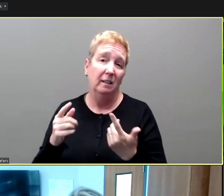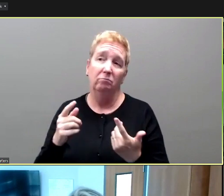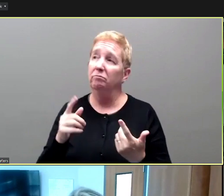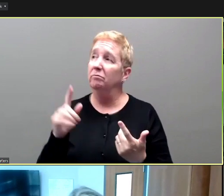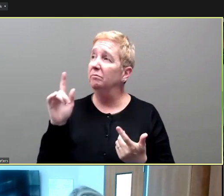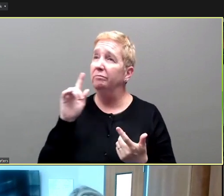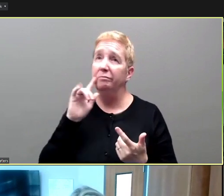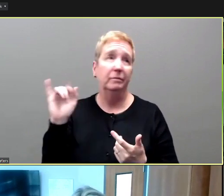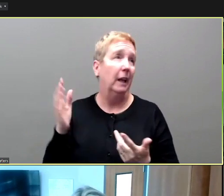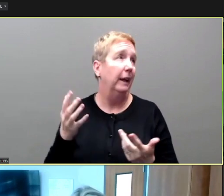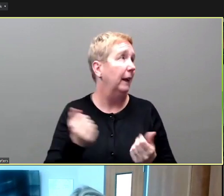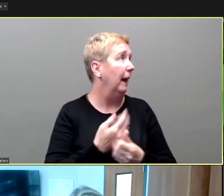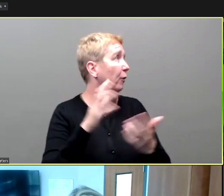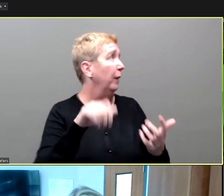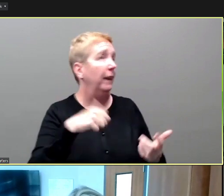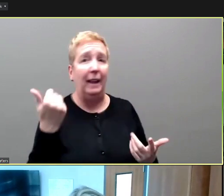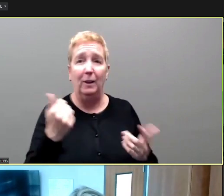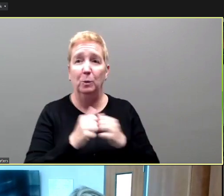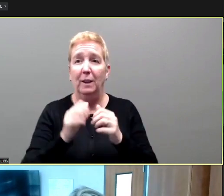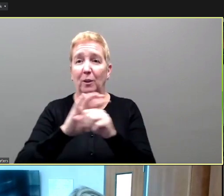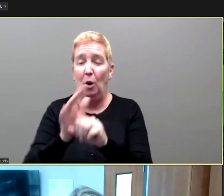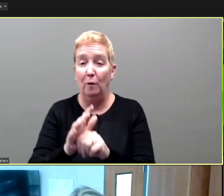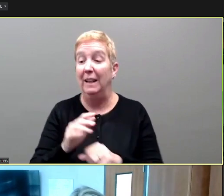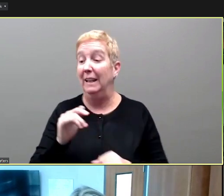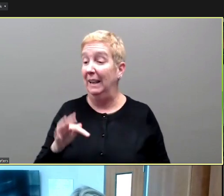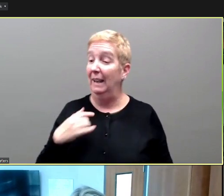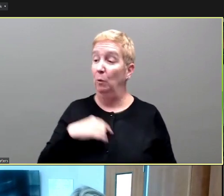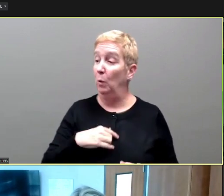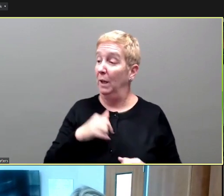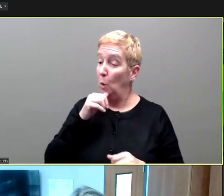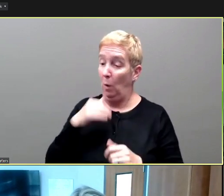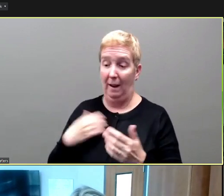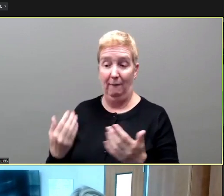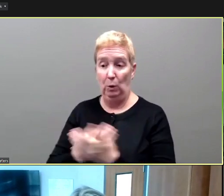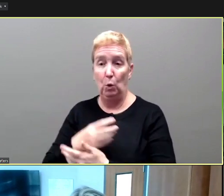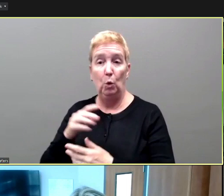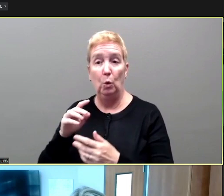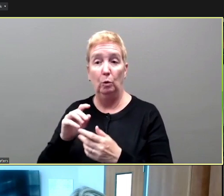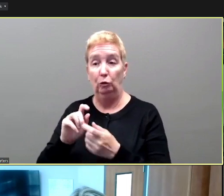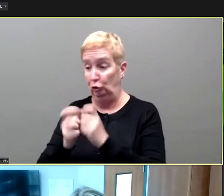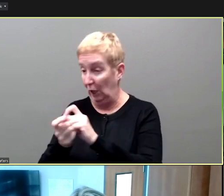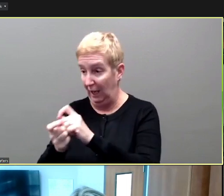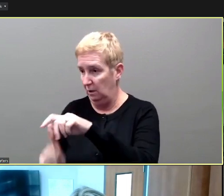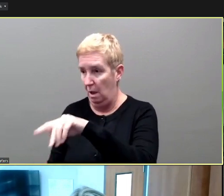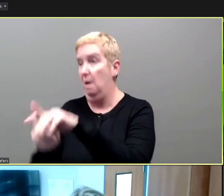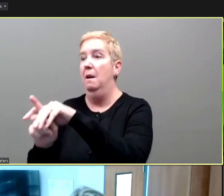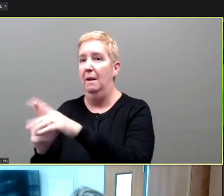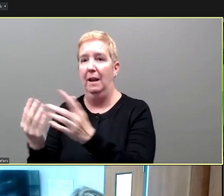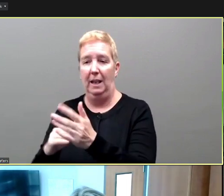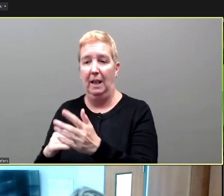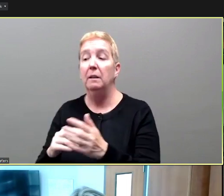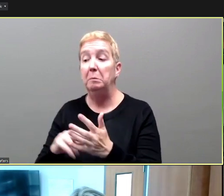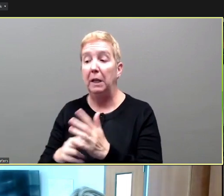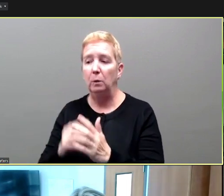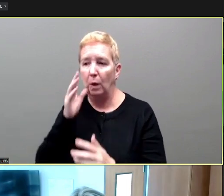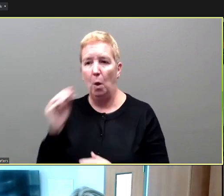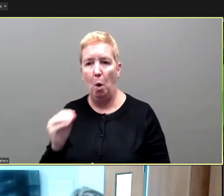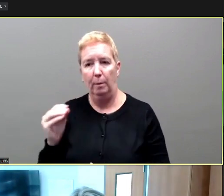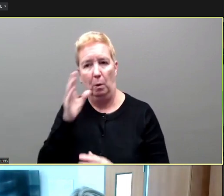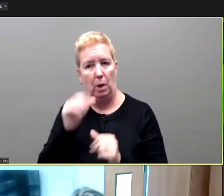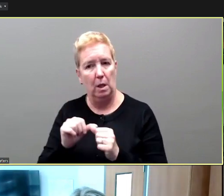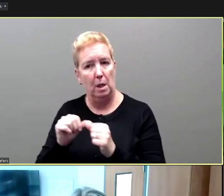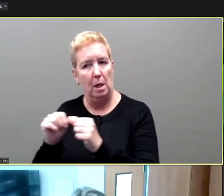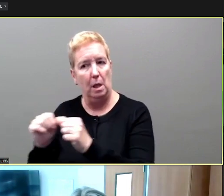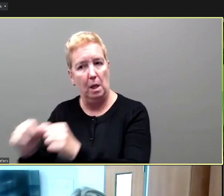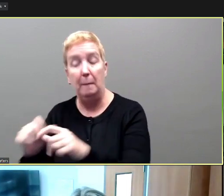this whole COVID pandemic, if we don't get new variants, that hopefully will hold. If you start getting new variants, I think